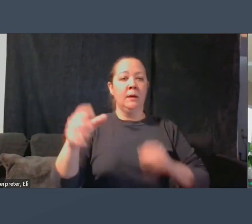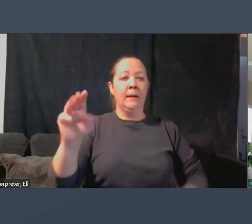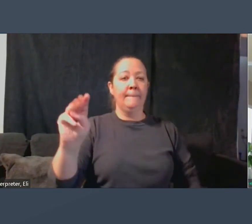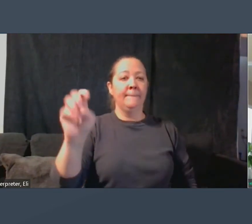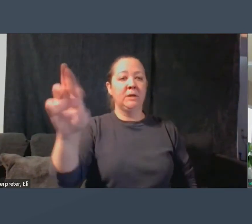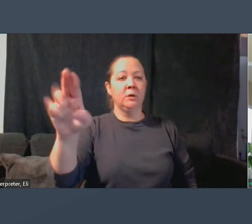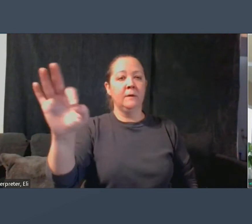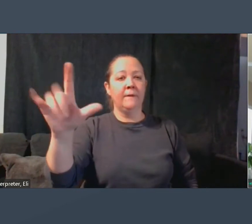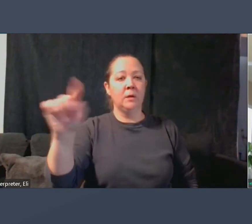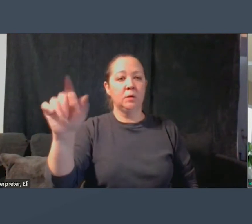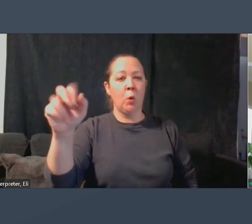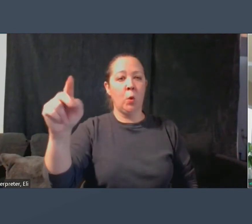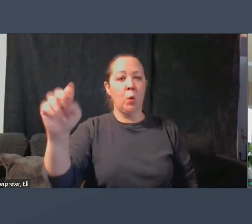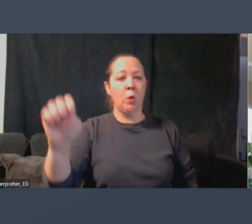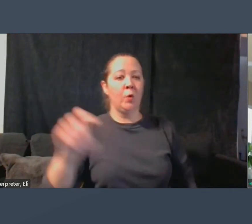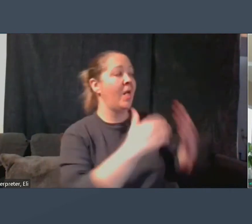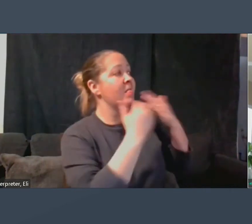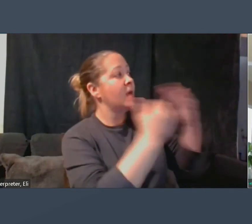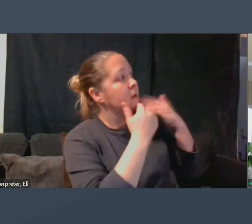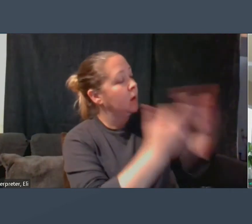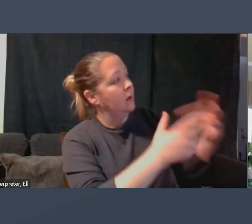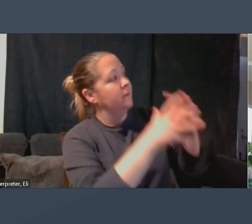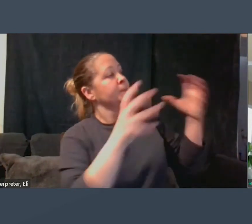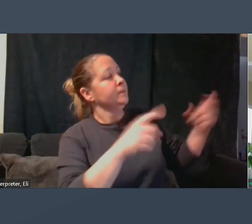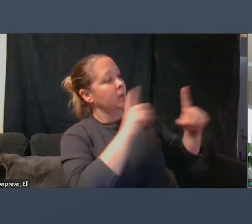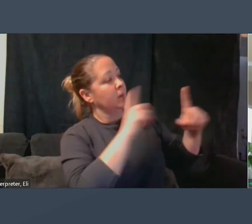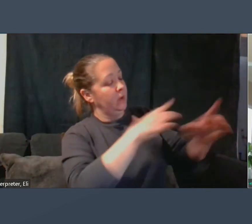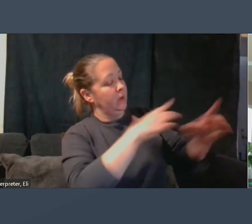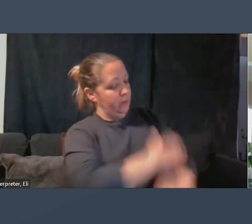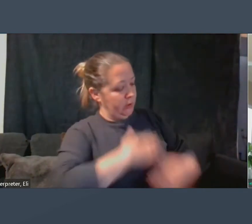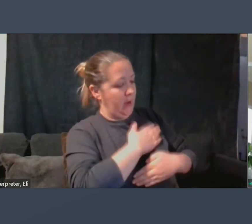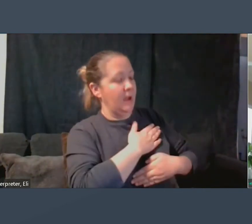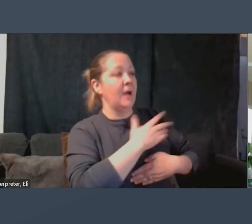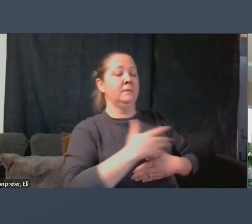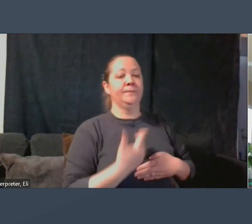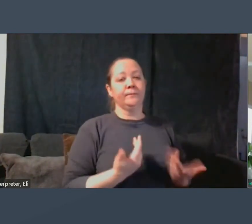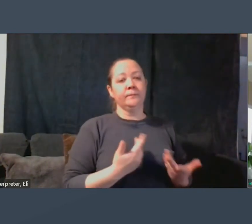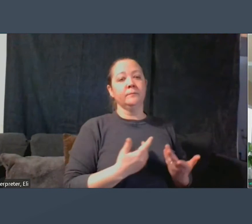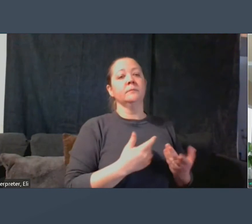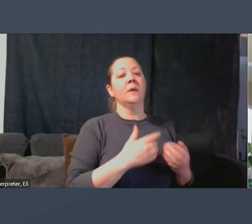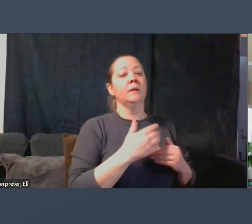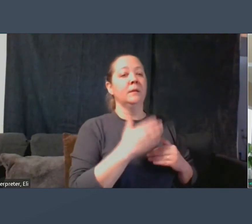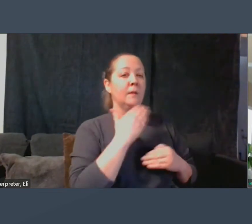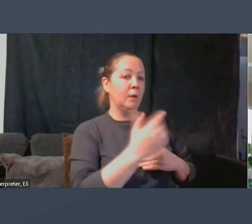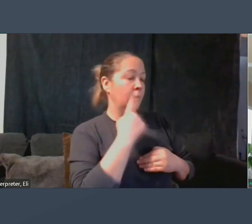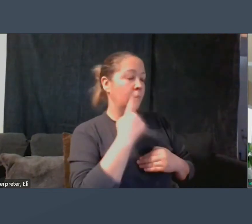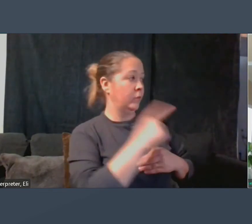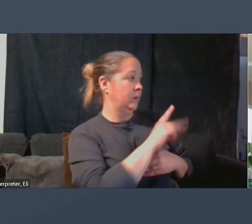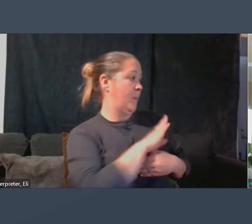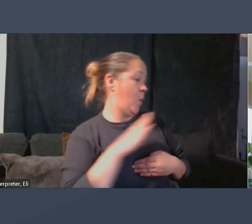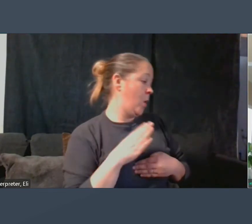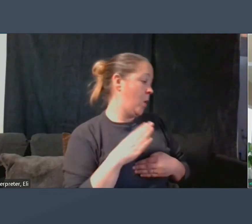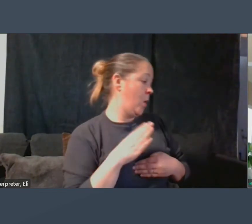Thank you very much, Madam Chair. I really appreciate this, and I appreciate, first of all, that you know, you and the board saw the wisdom